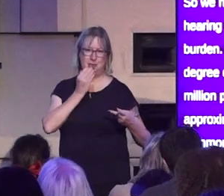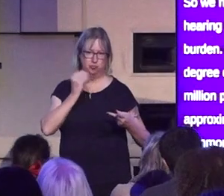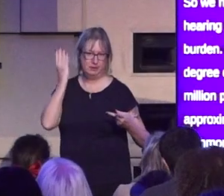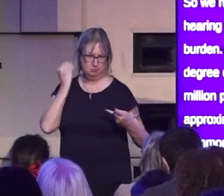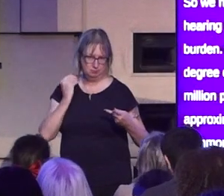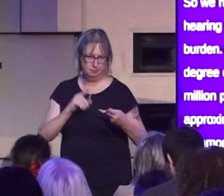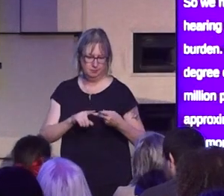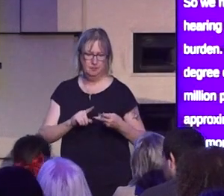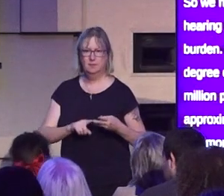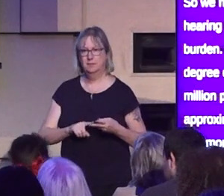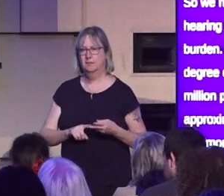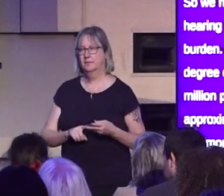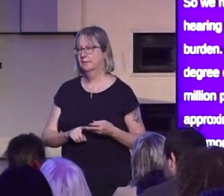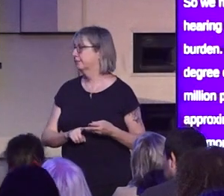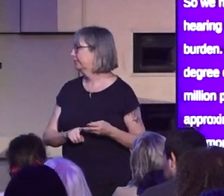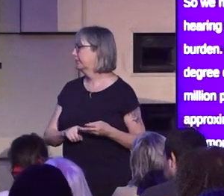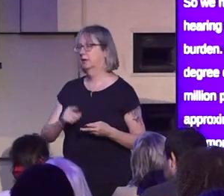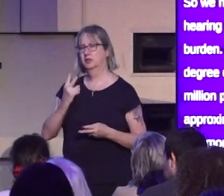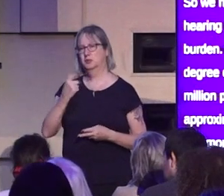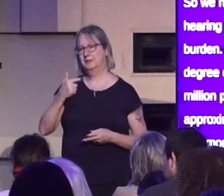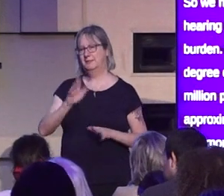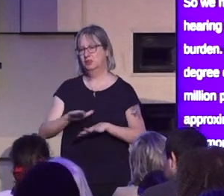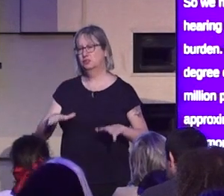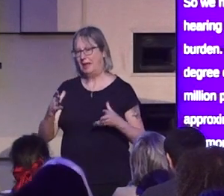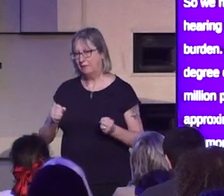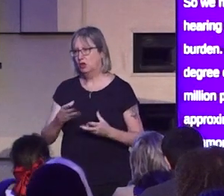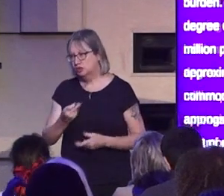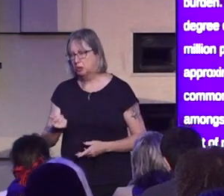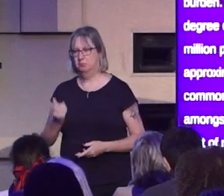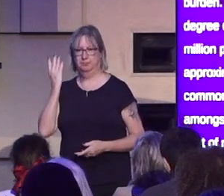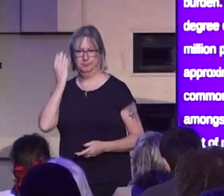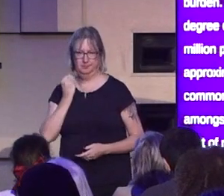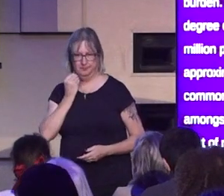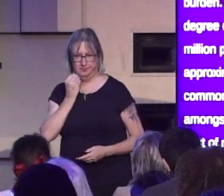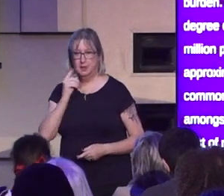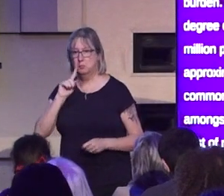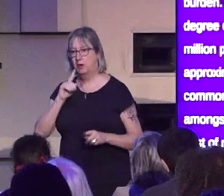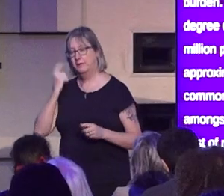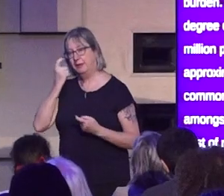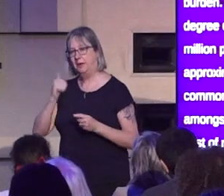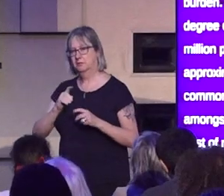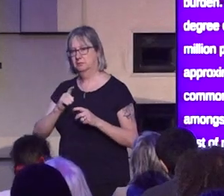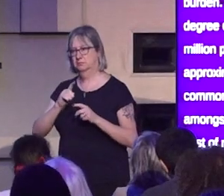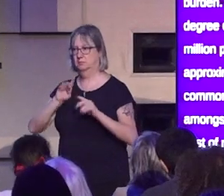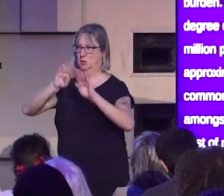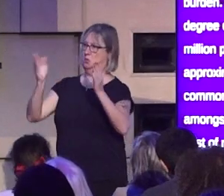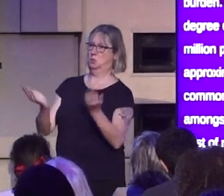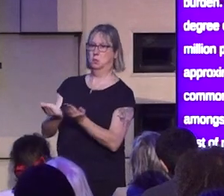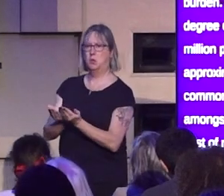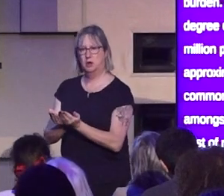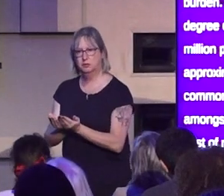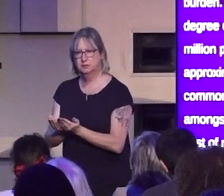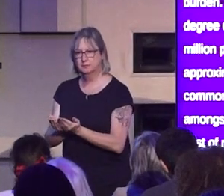we currently have 27 children with some degree of permanent hearing loss. Globally, around 60% of this type of hearing loss